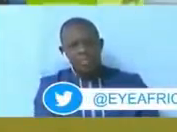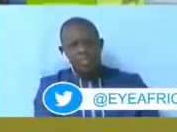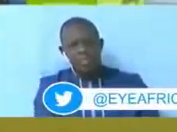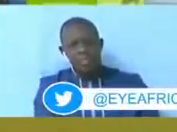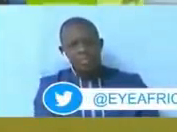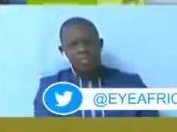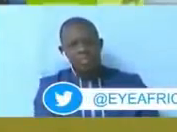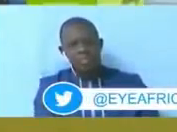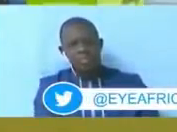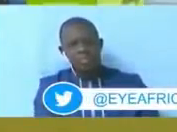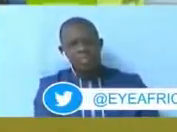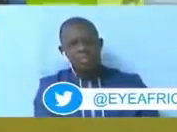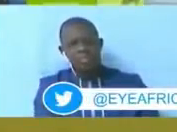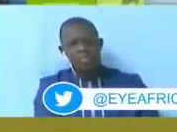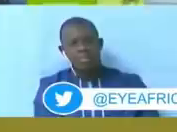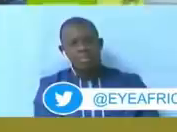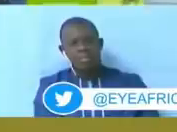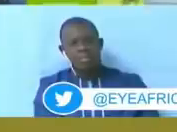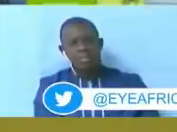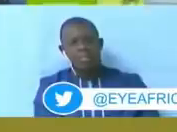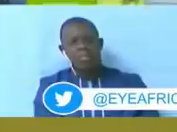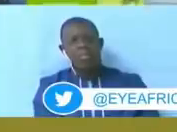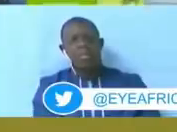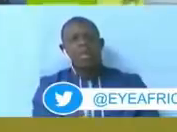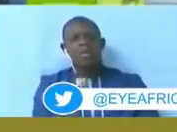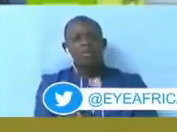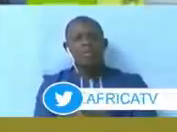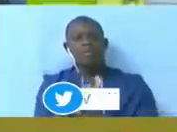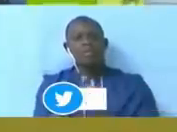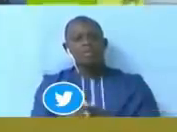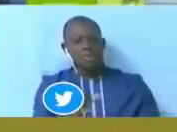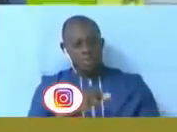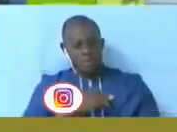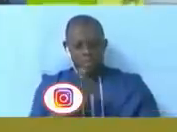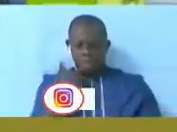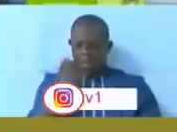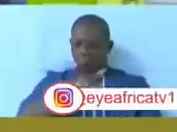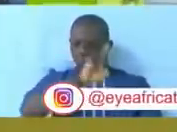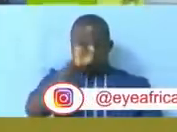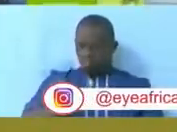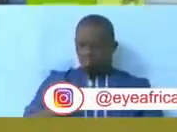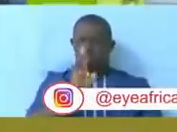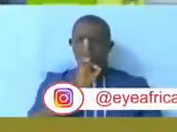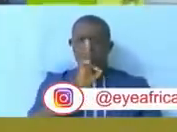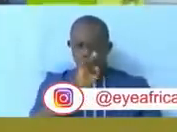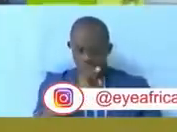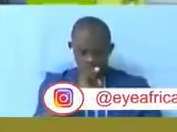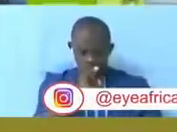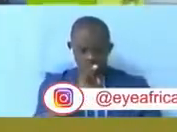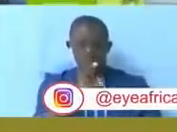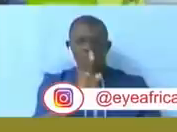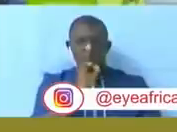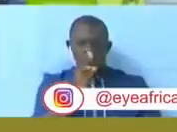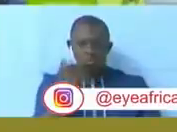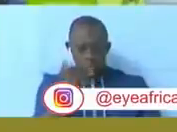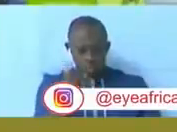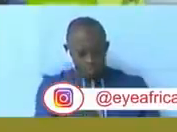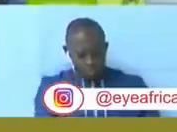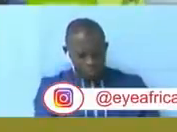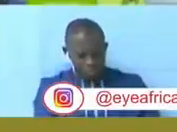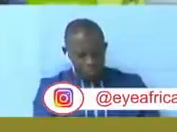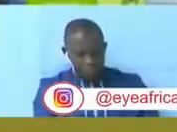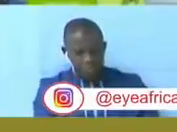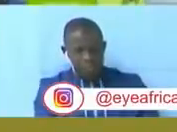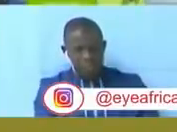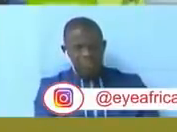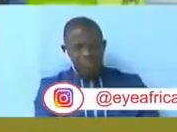But in the ensuing altercation, he asked who I was. Bari dia moni in Colombia dia mola tumena